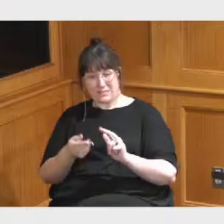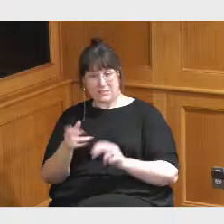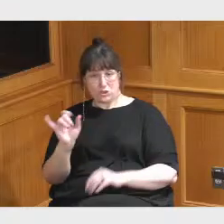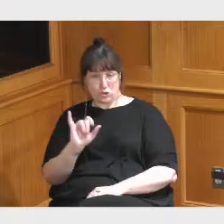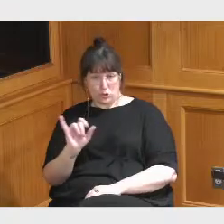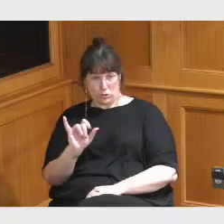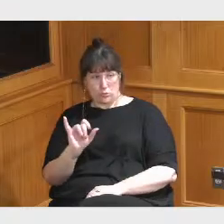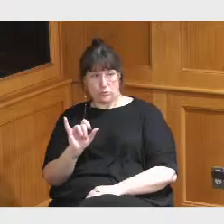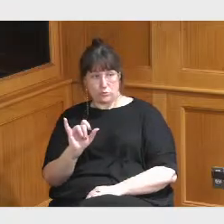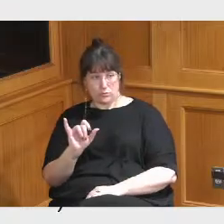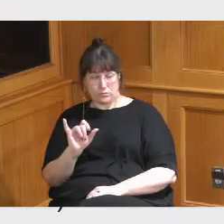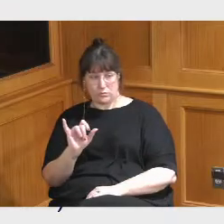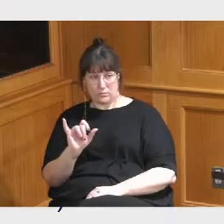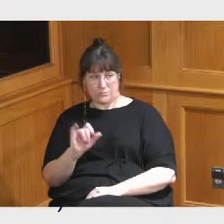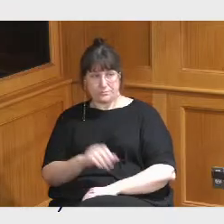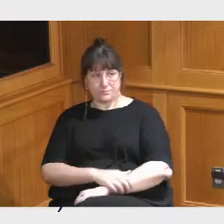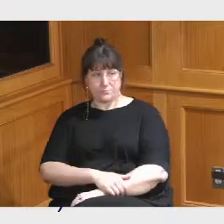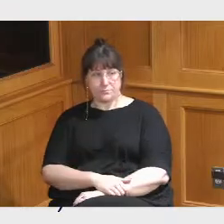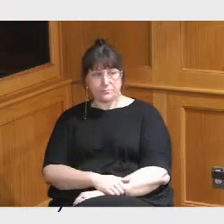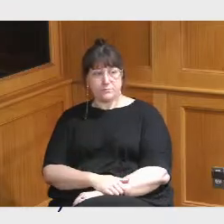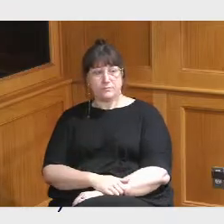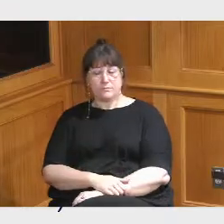talk about state funding.